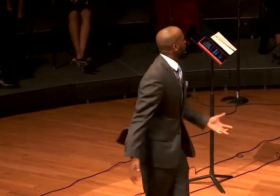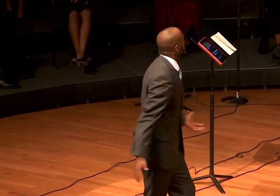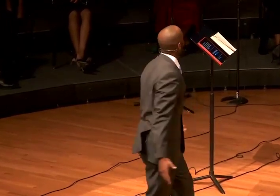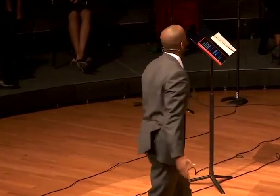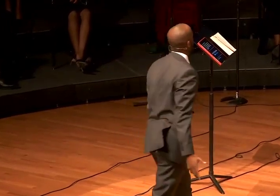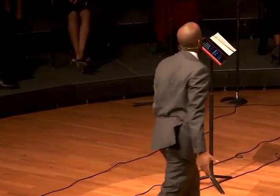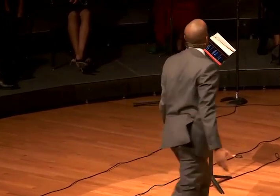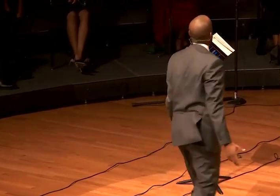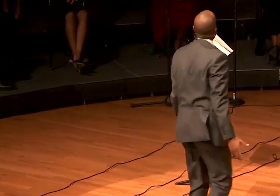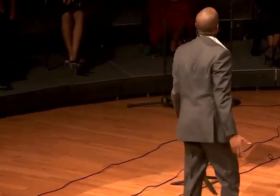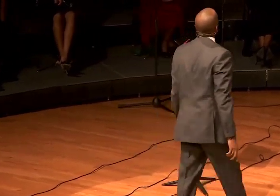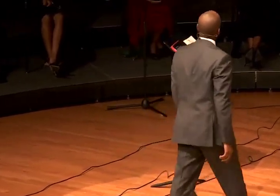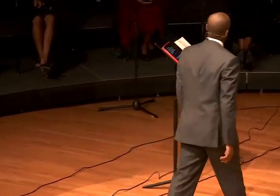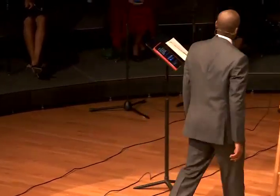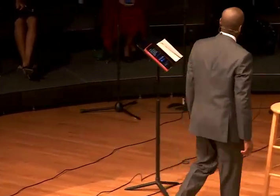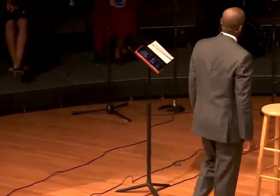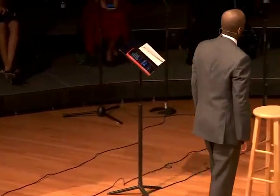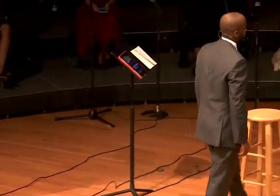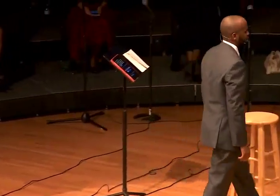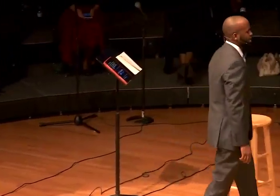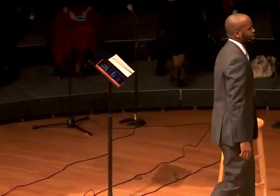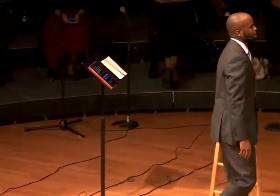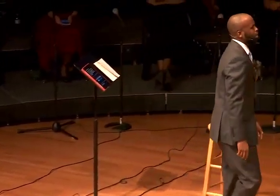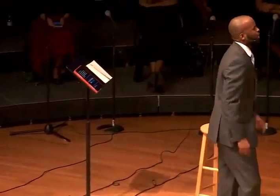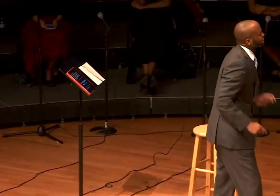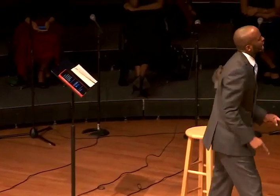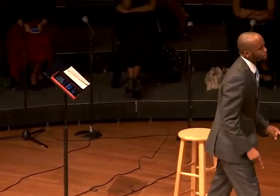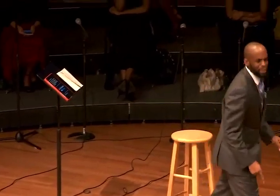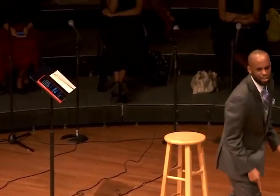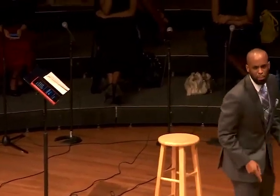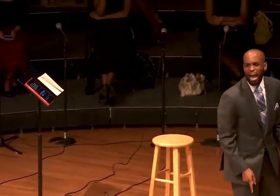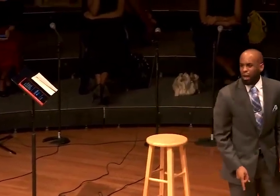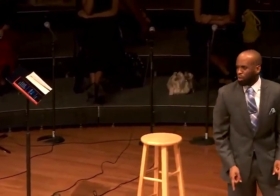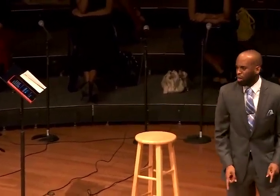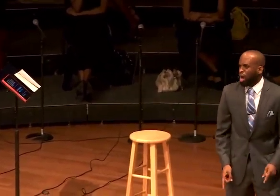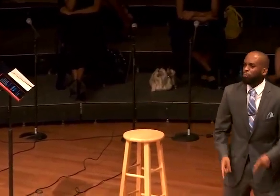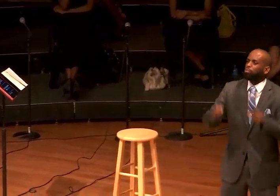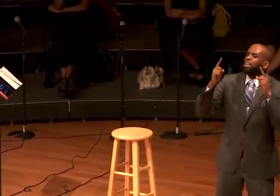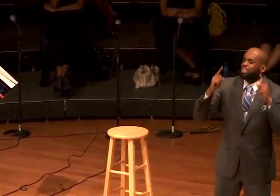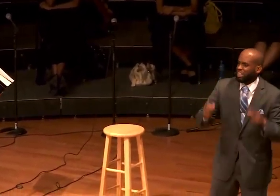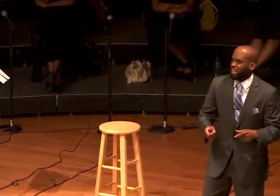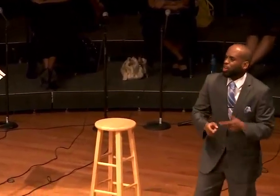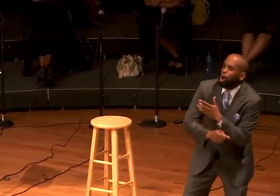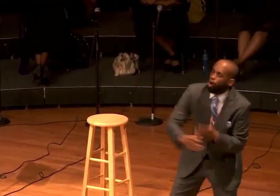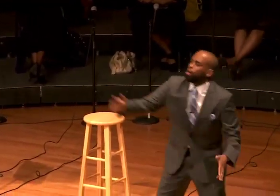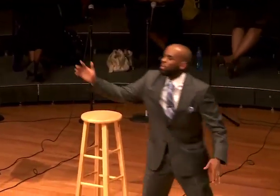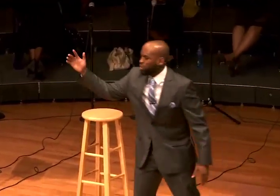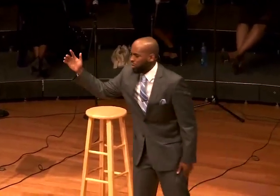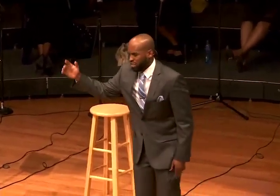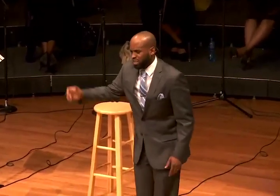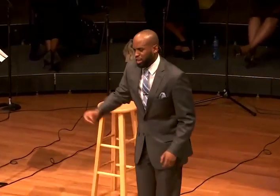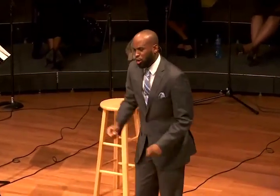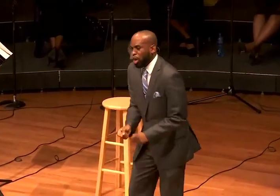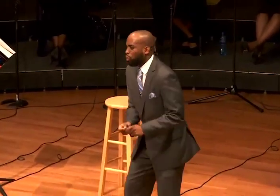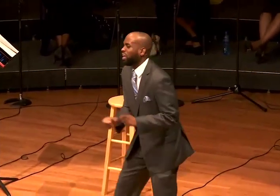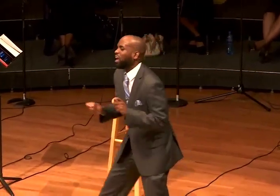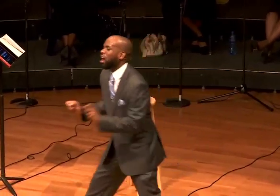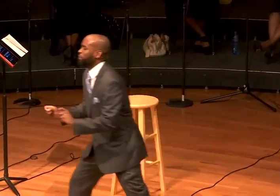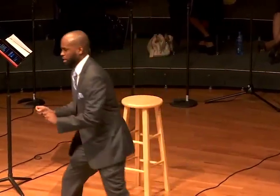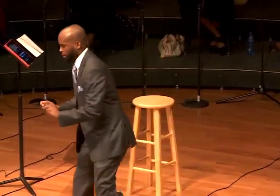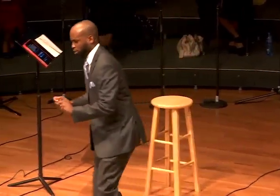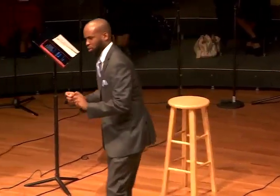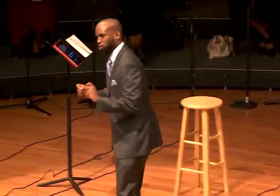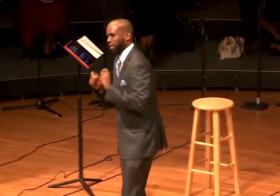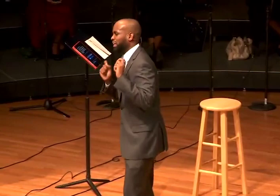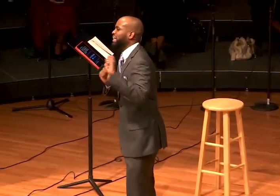And we champion the power of Bible study. We champion the power of preaching and oratory skill. We